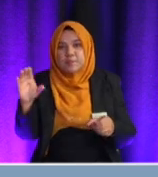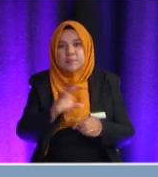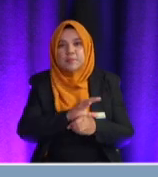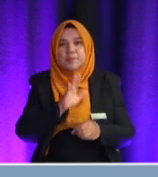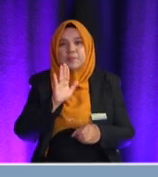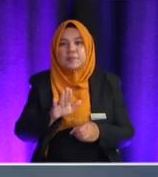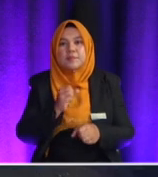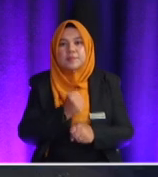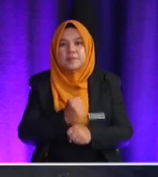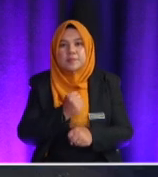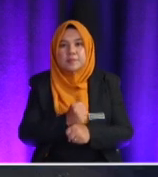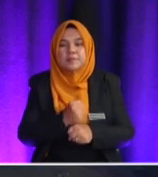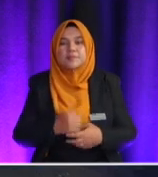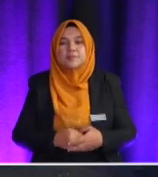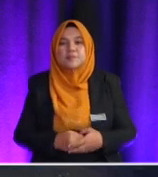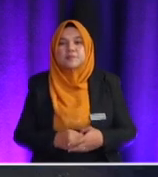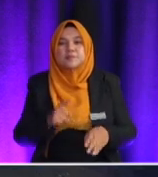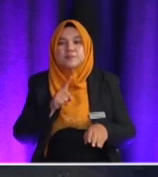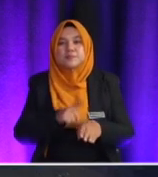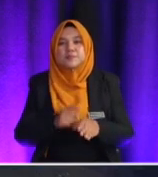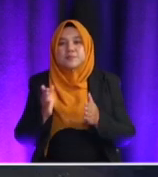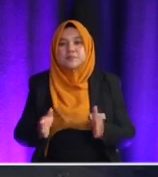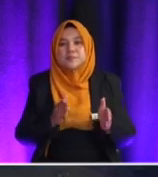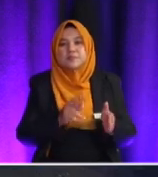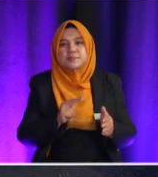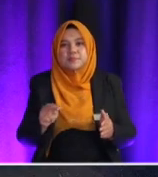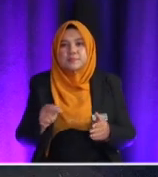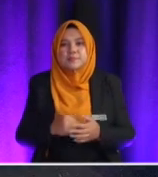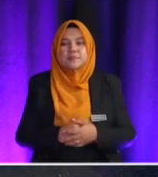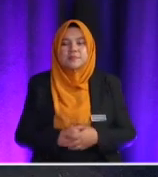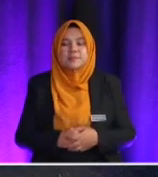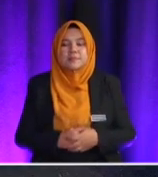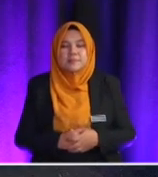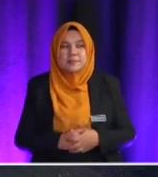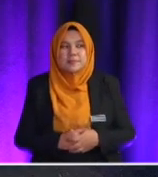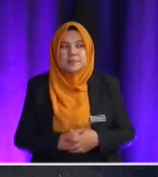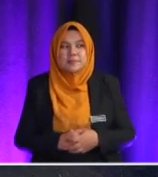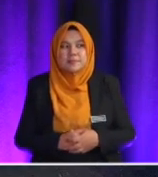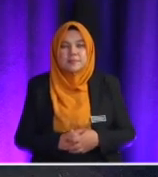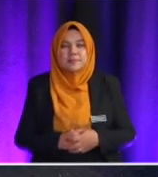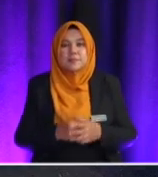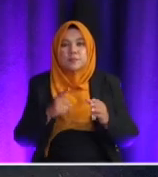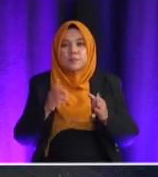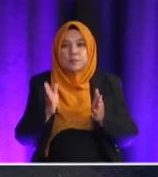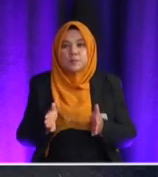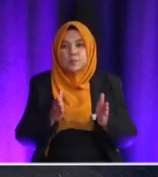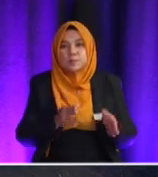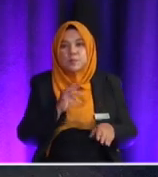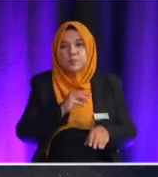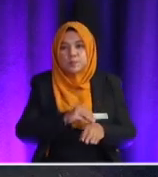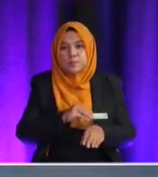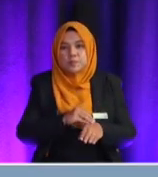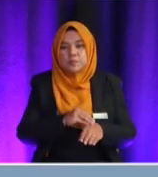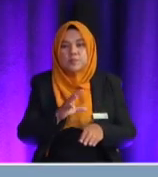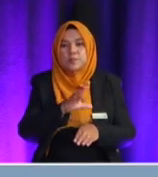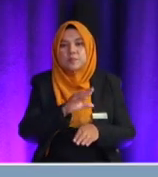Time management. Yes, time management. Very good. So, Irfan, listen that. So, you have to manage your time properly and